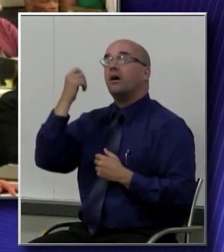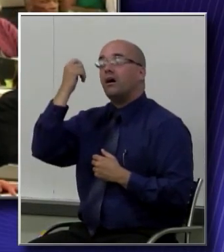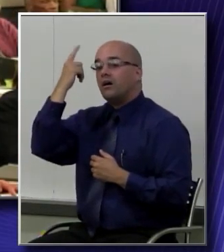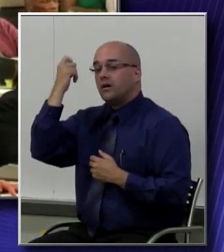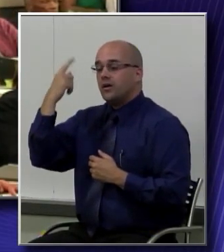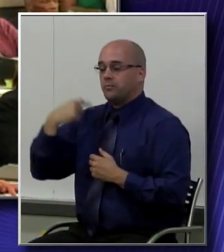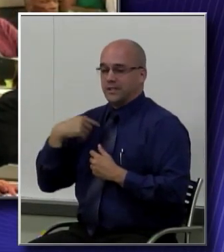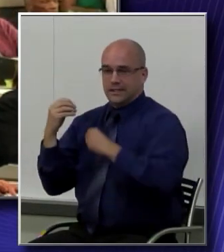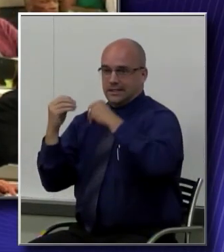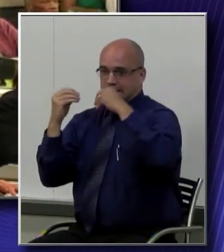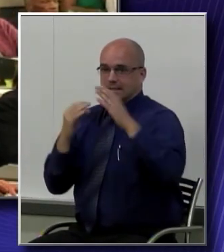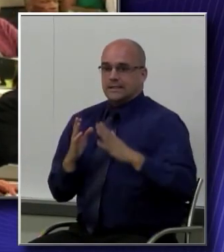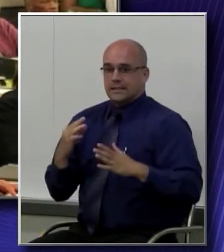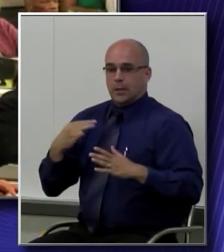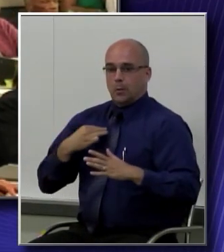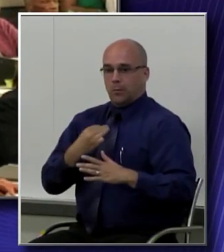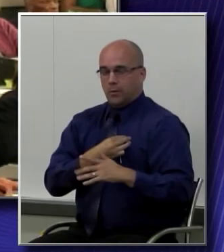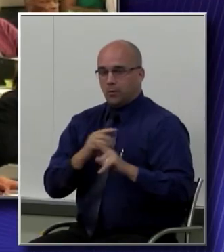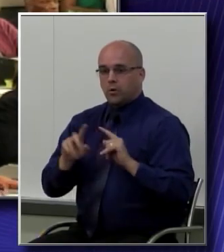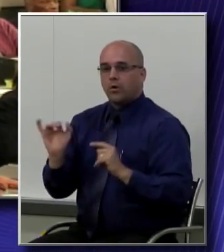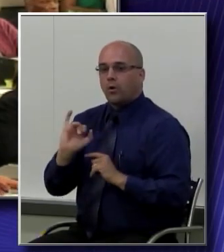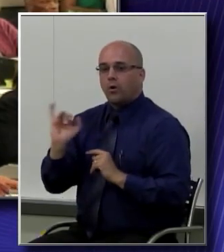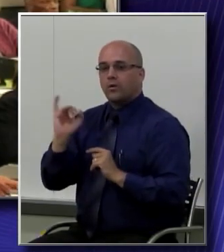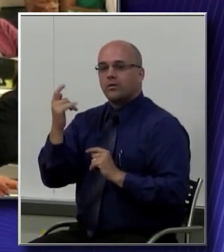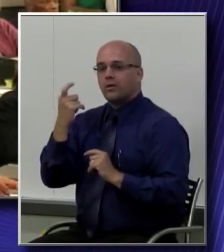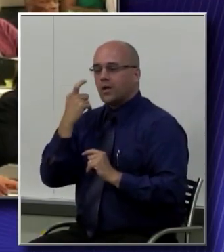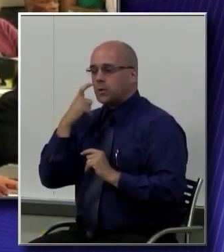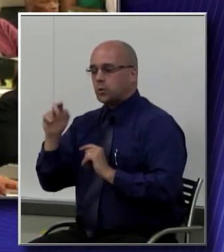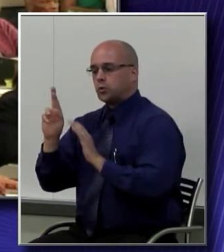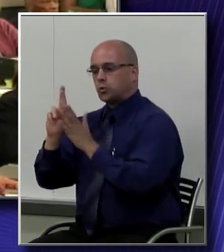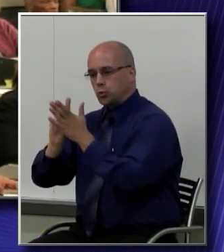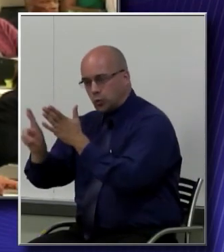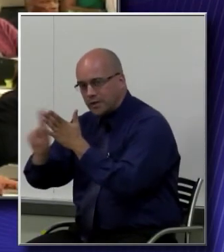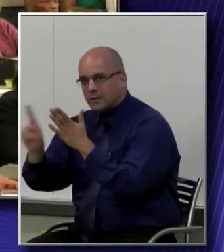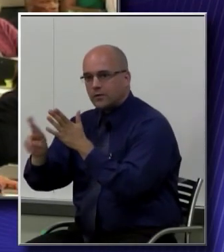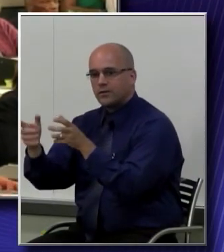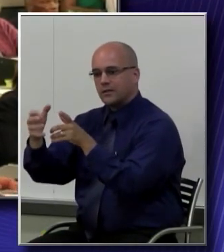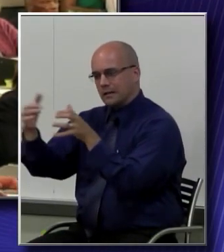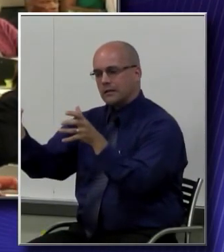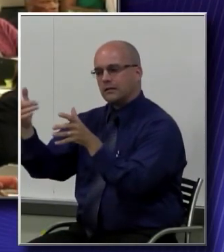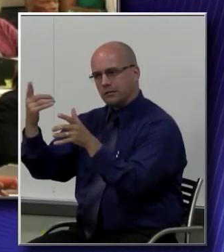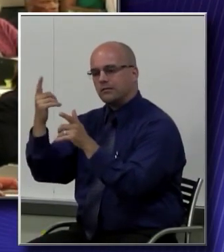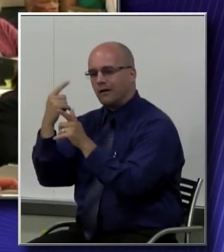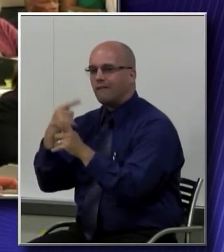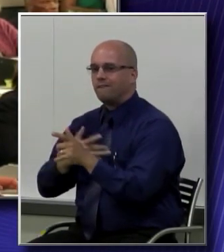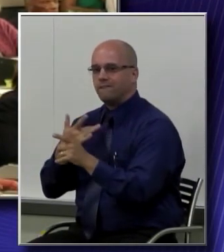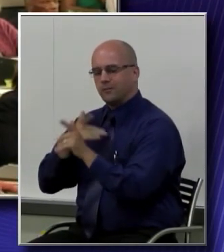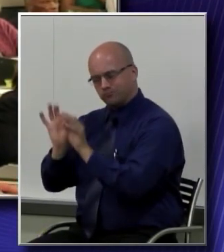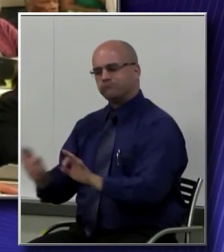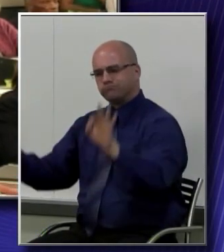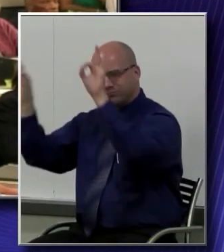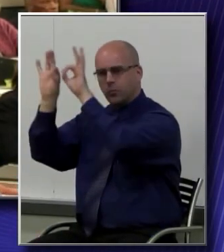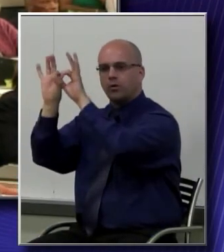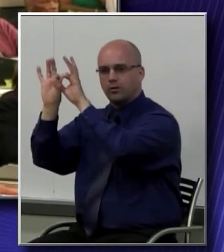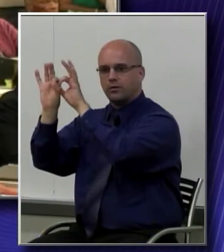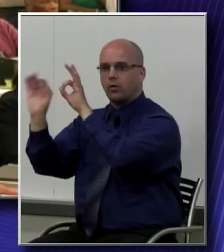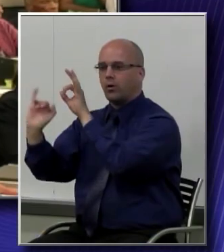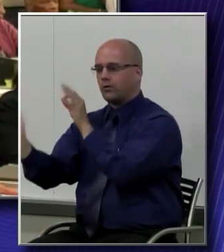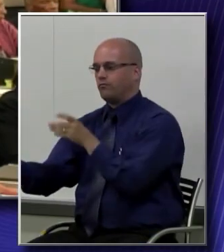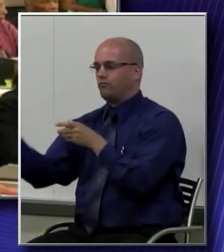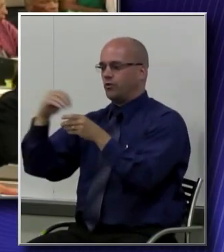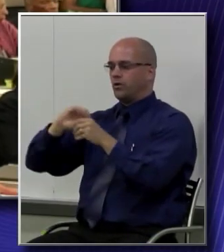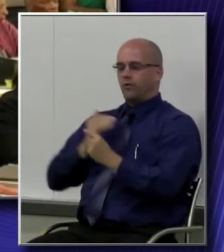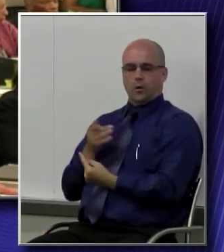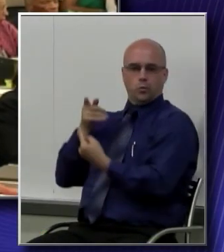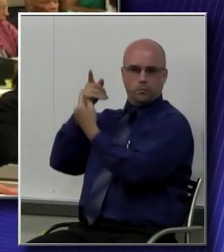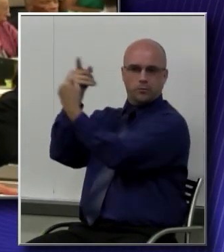also truly value research and extension, and these are other parts of our mission. So